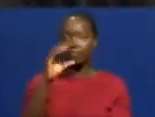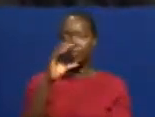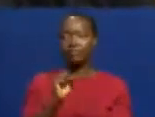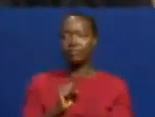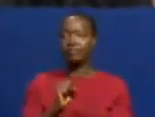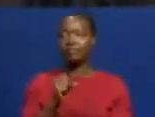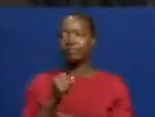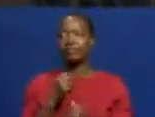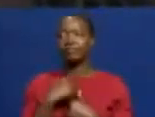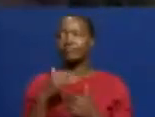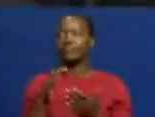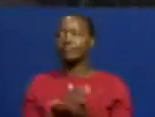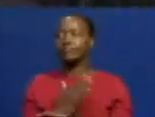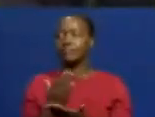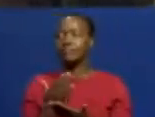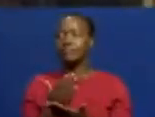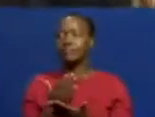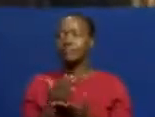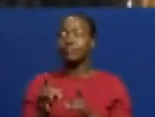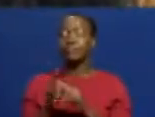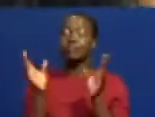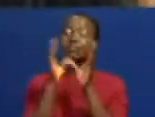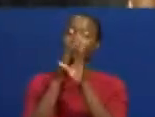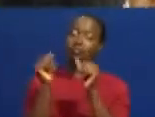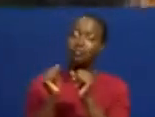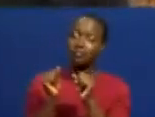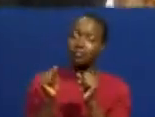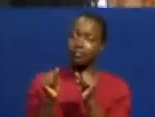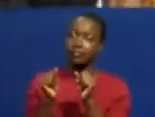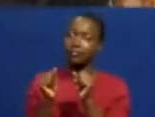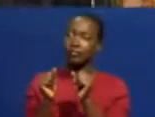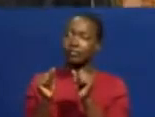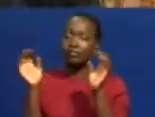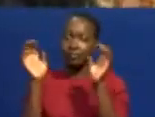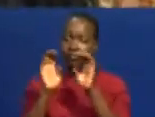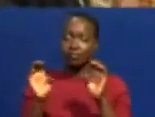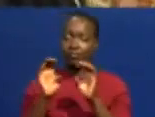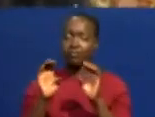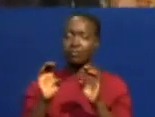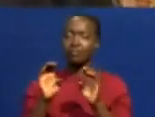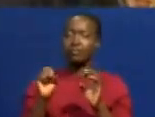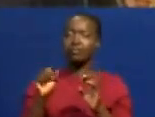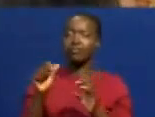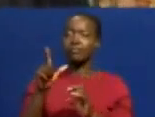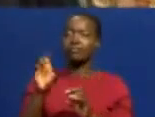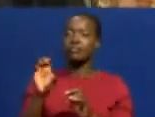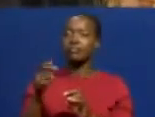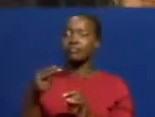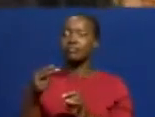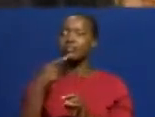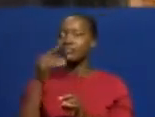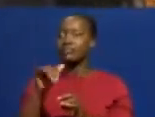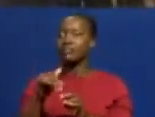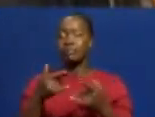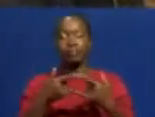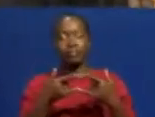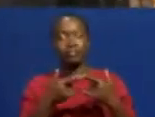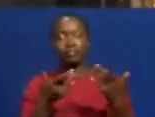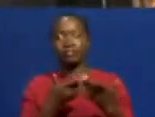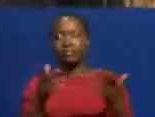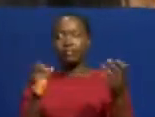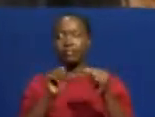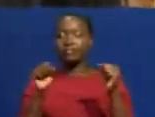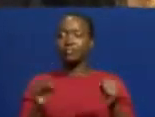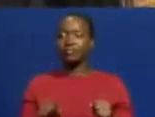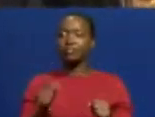had some of, even the president of Ethiopia, Sales, talked about looking at the gaps that were there in the